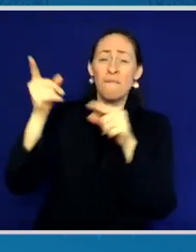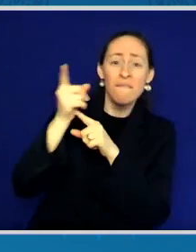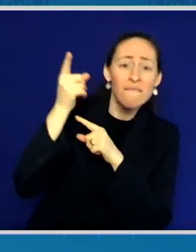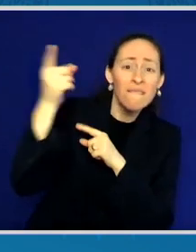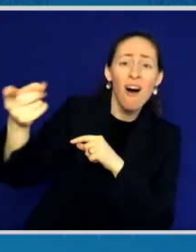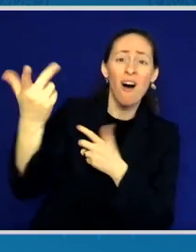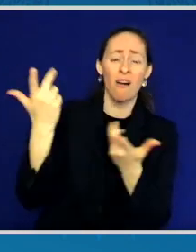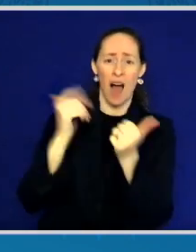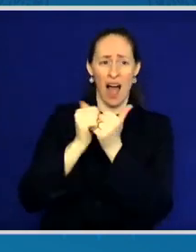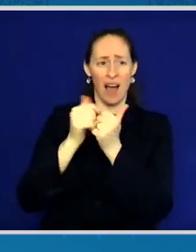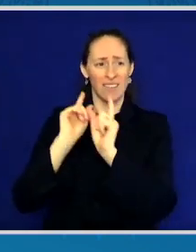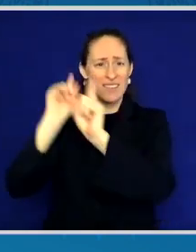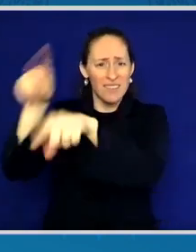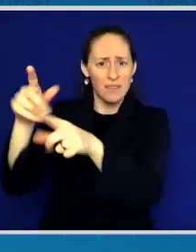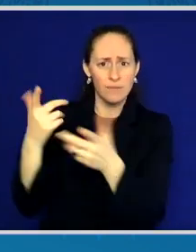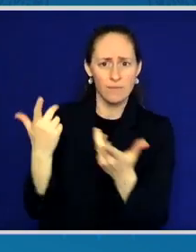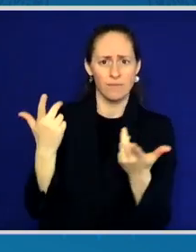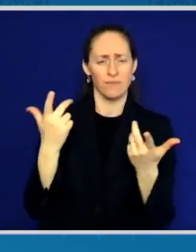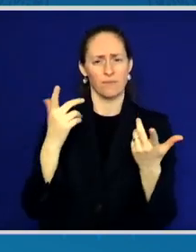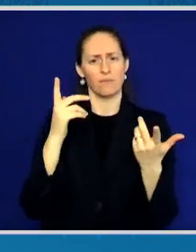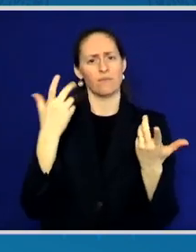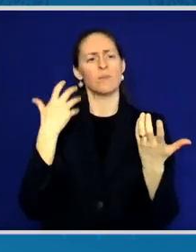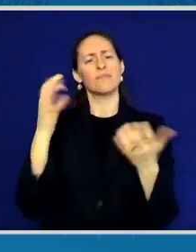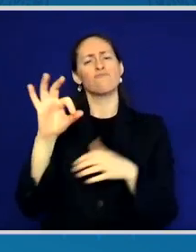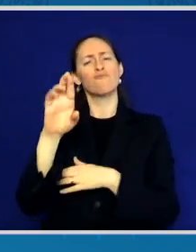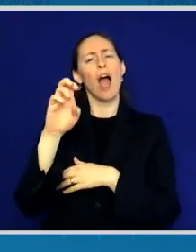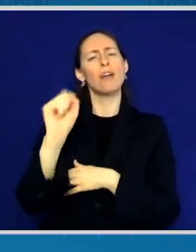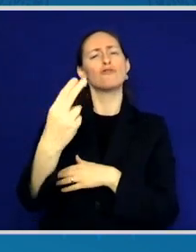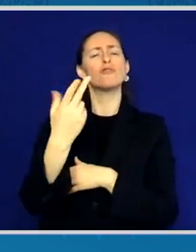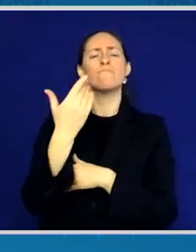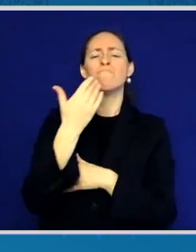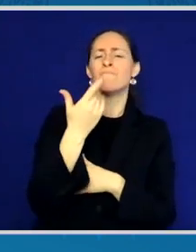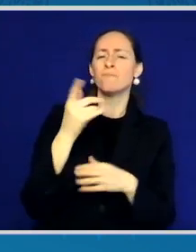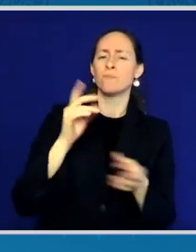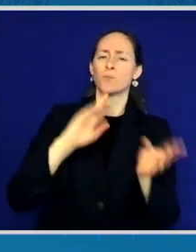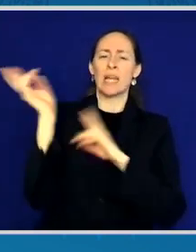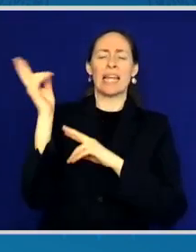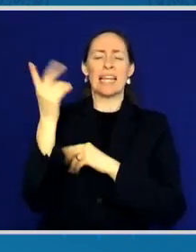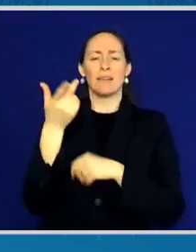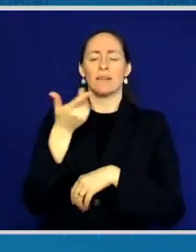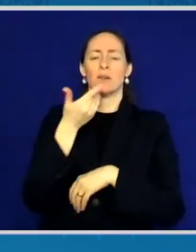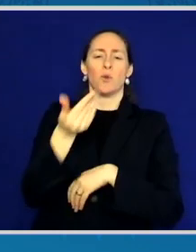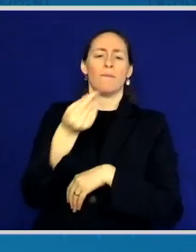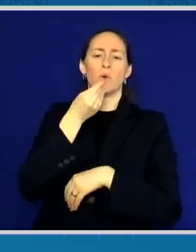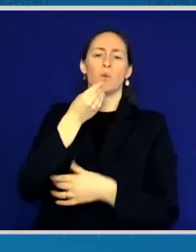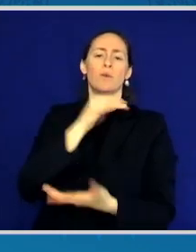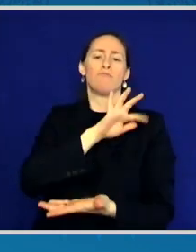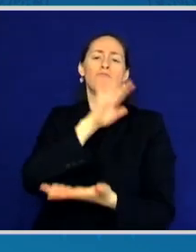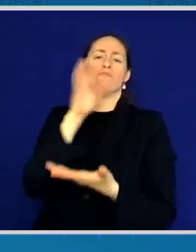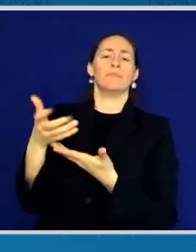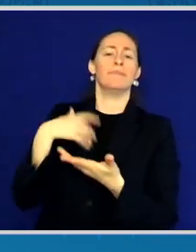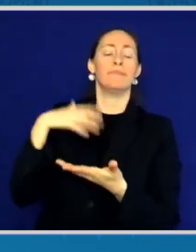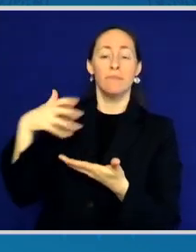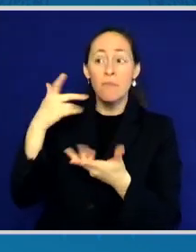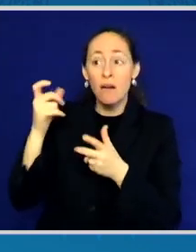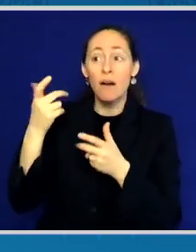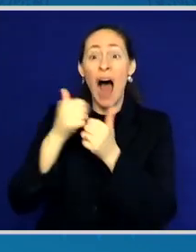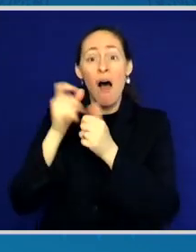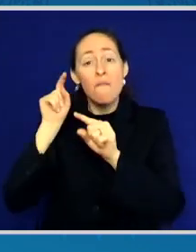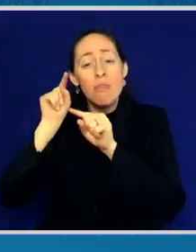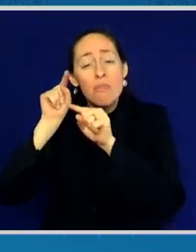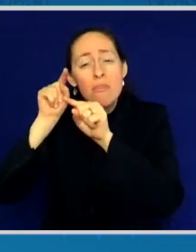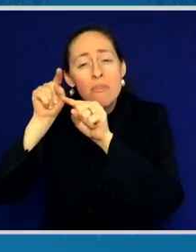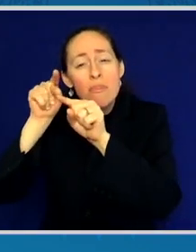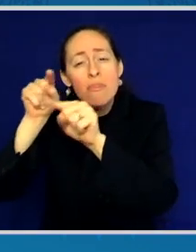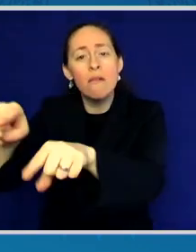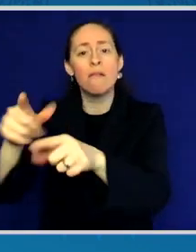fresh food, much less fruits and vegetables. And people have to travel distances. Well, our public transit